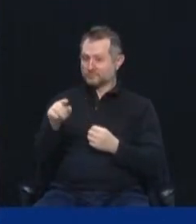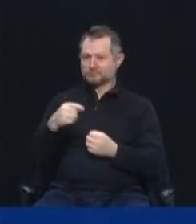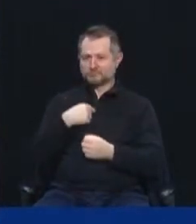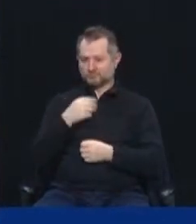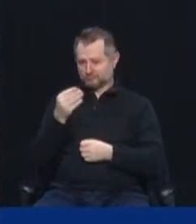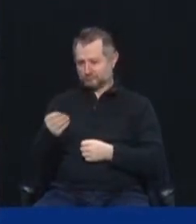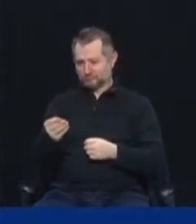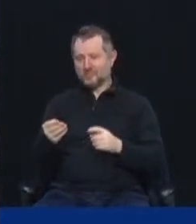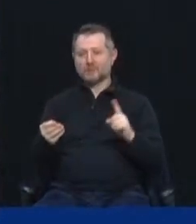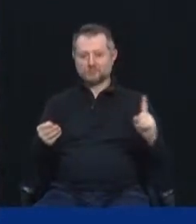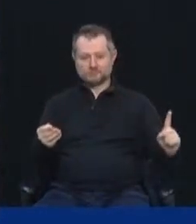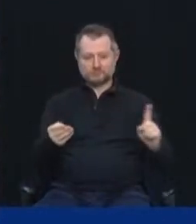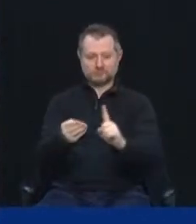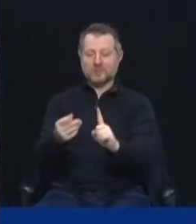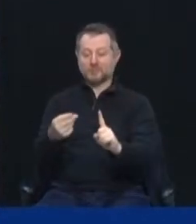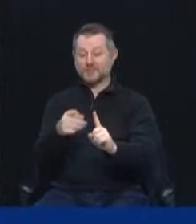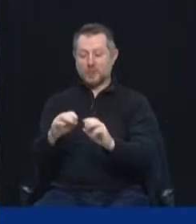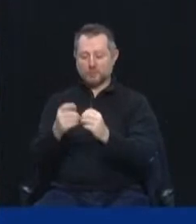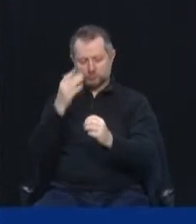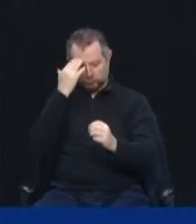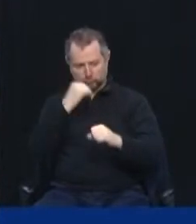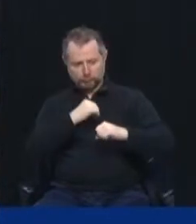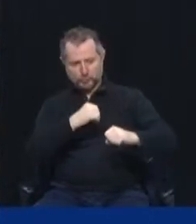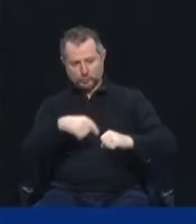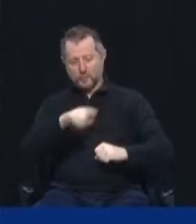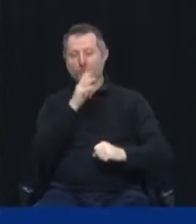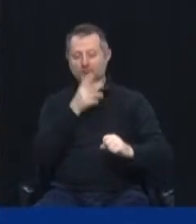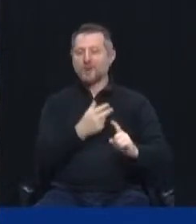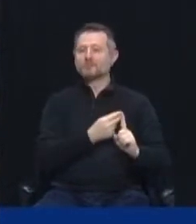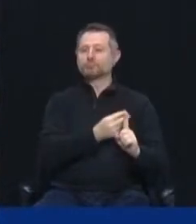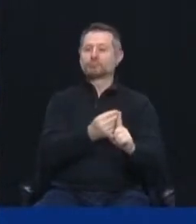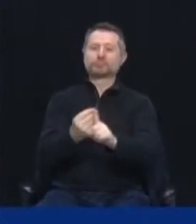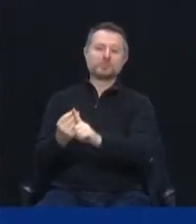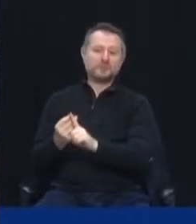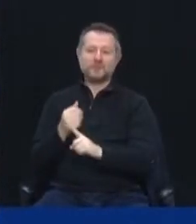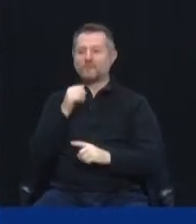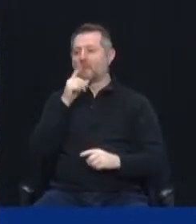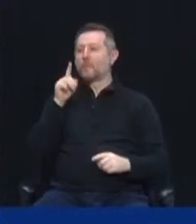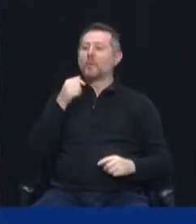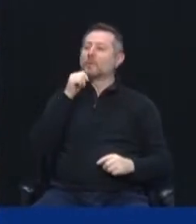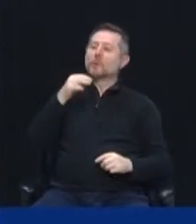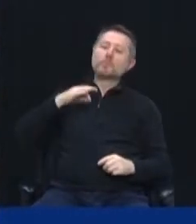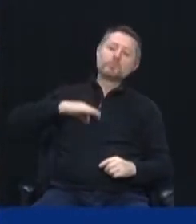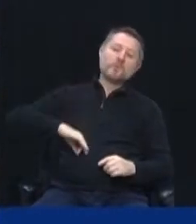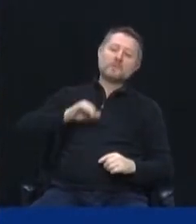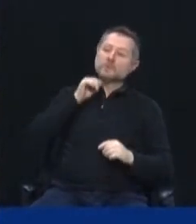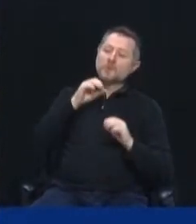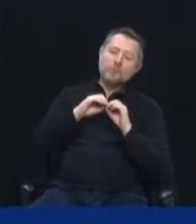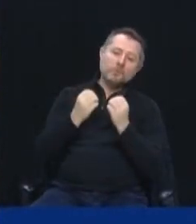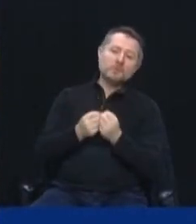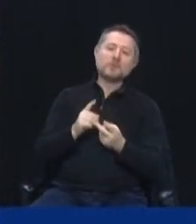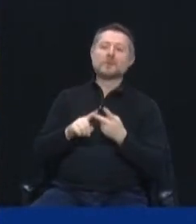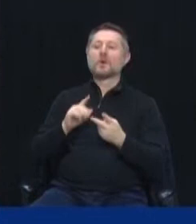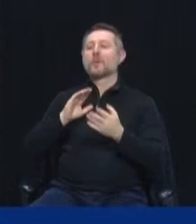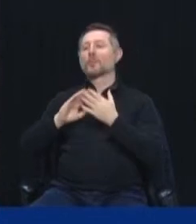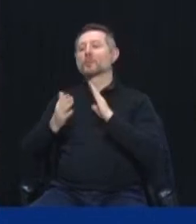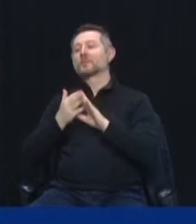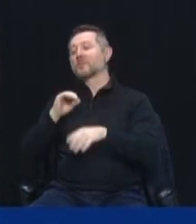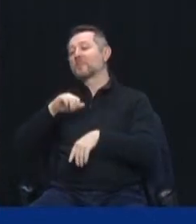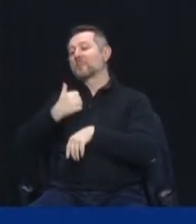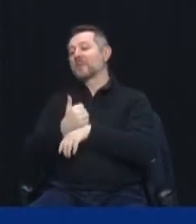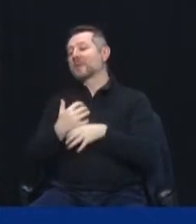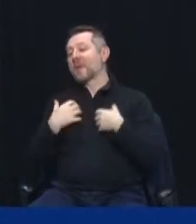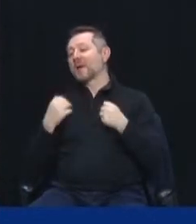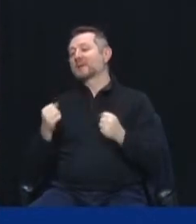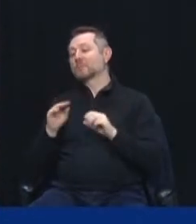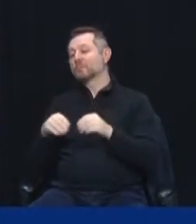We'll bring the vaccine to you through not-for-profit, community-based health providers who